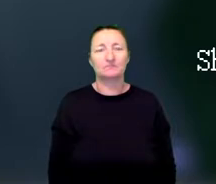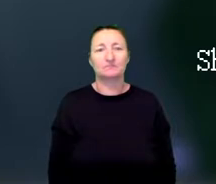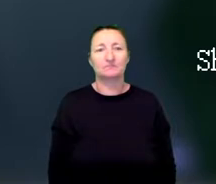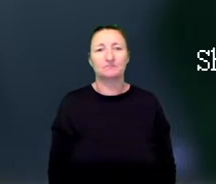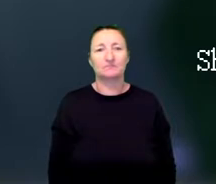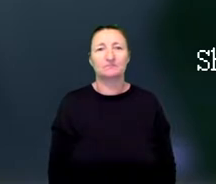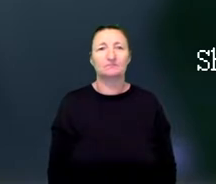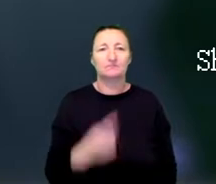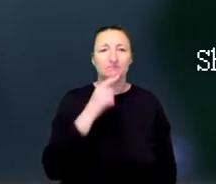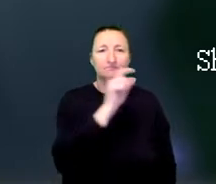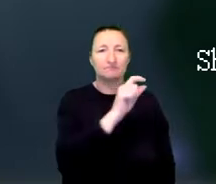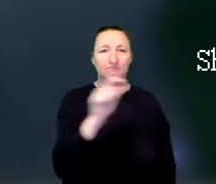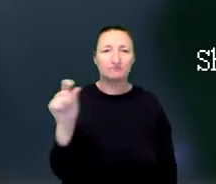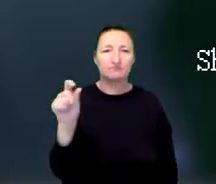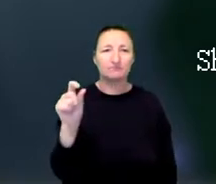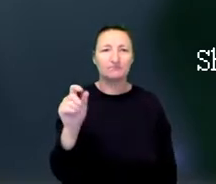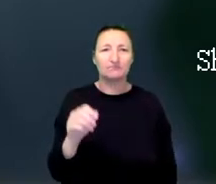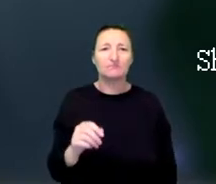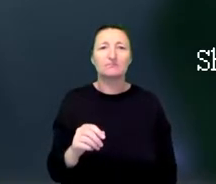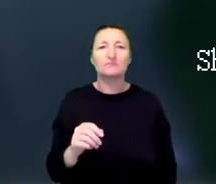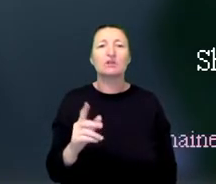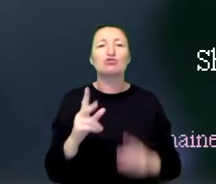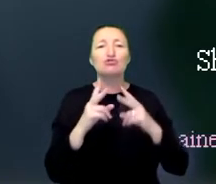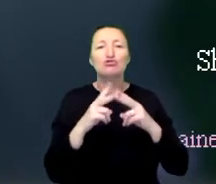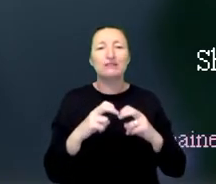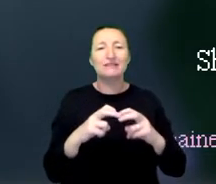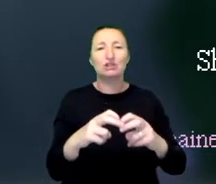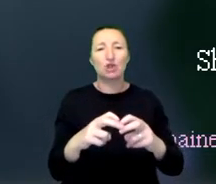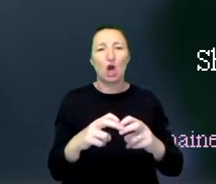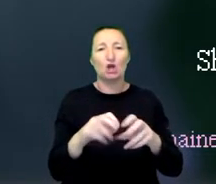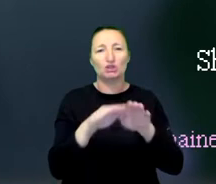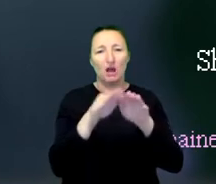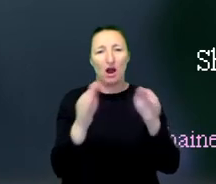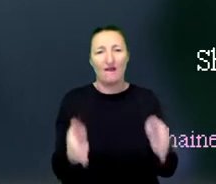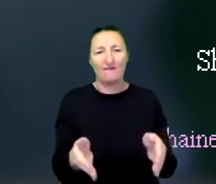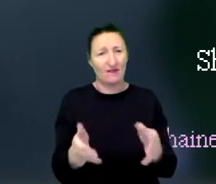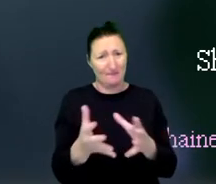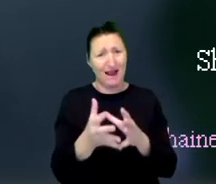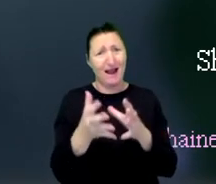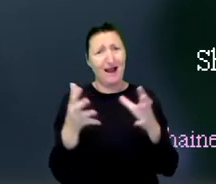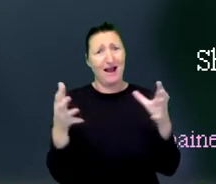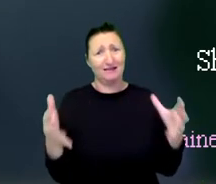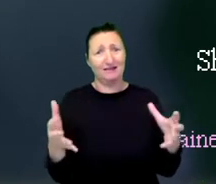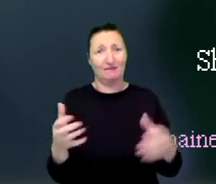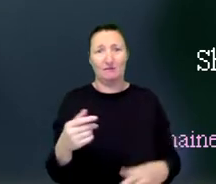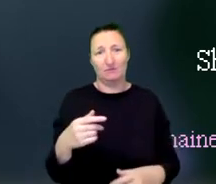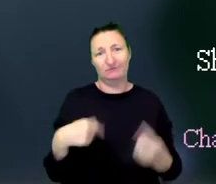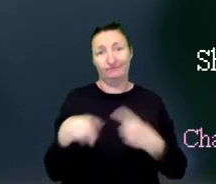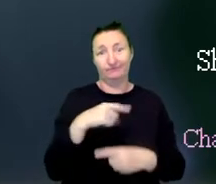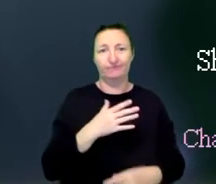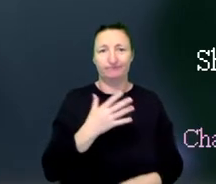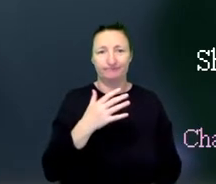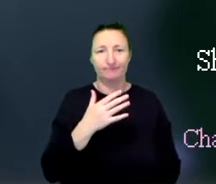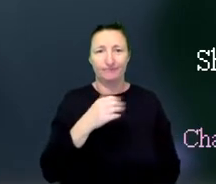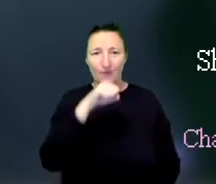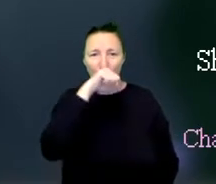Ah, research hive. Research hive. It's a big one. It's a big one because we love researching.